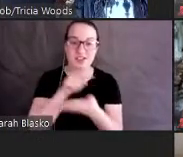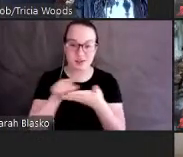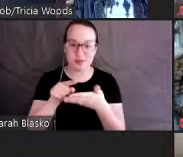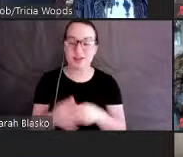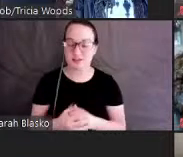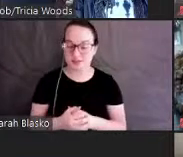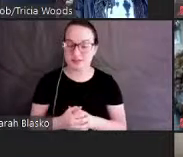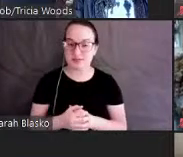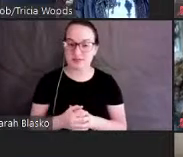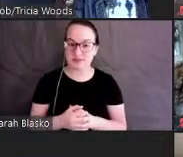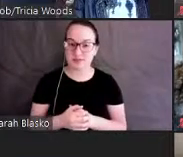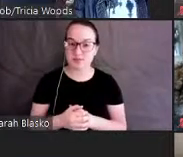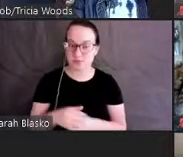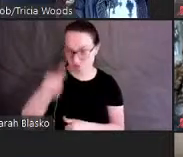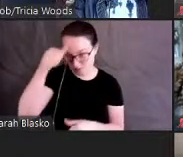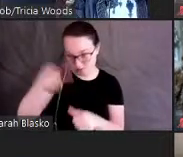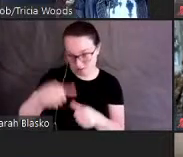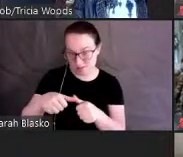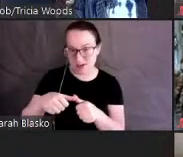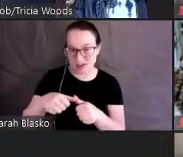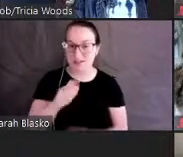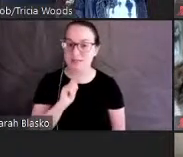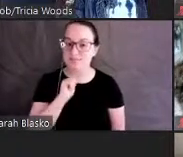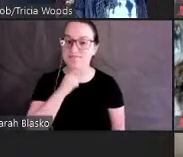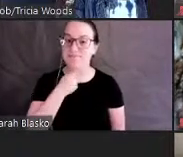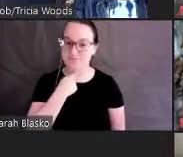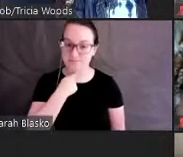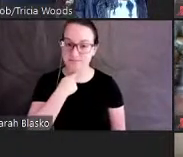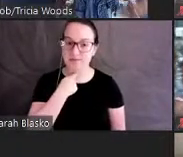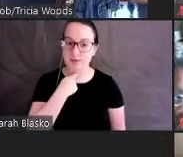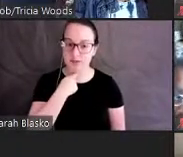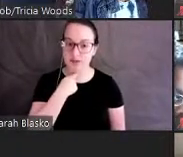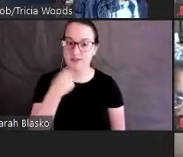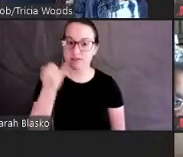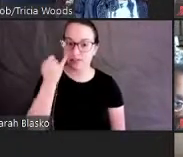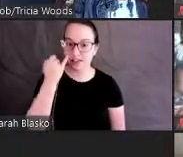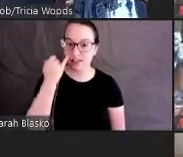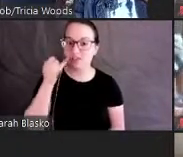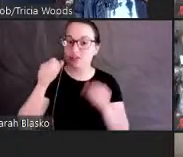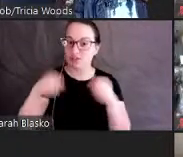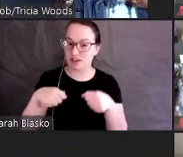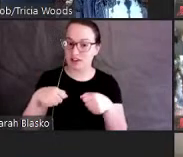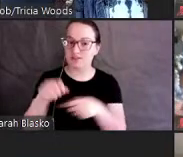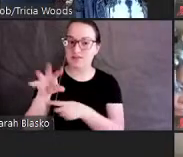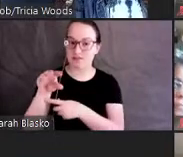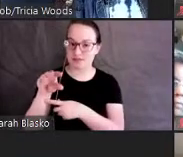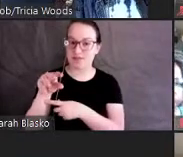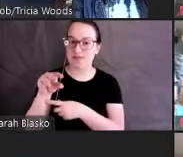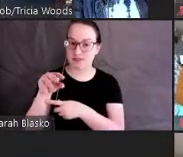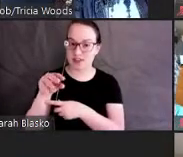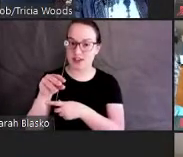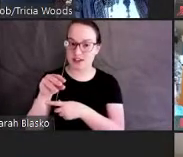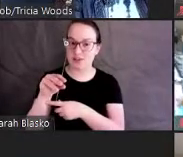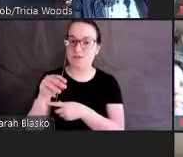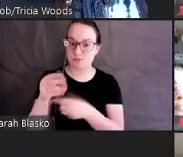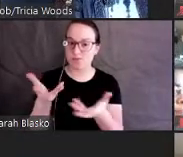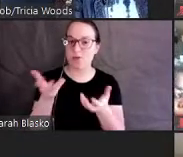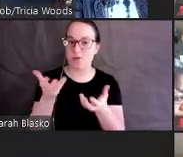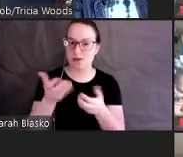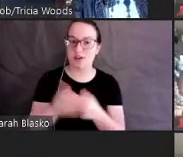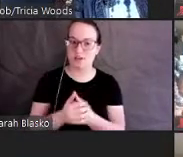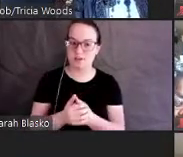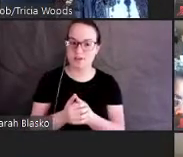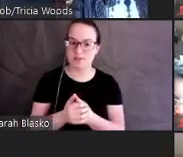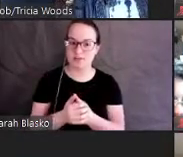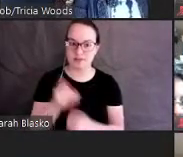reminder, keep yourself on mute. And if you can, turn your video on. unless there's something that you really don't want the